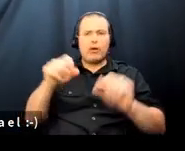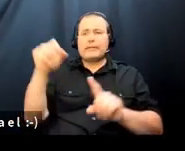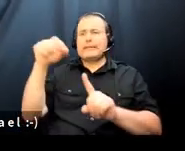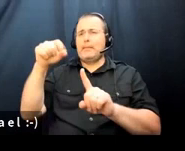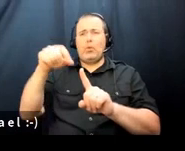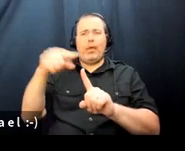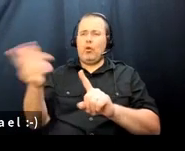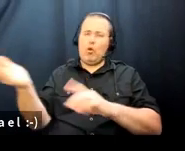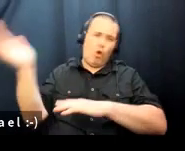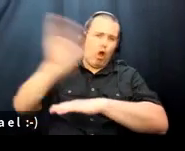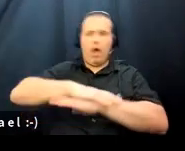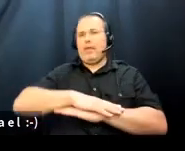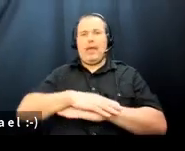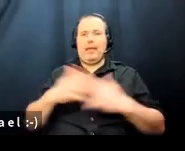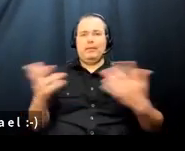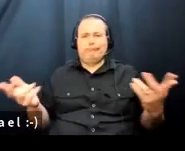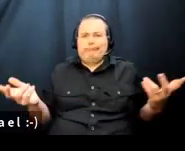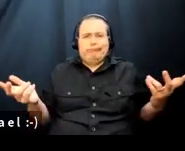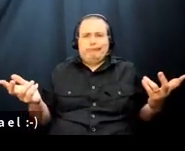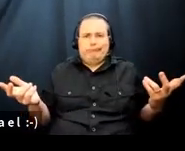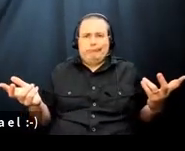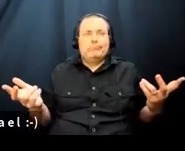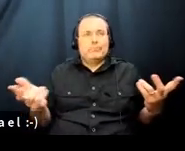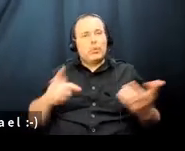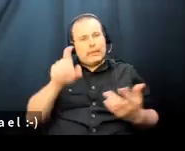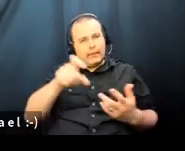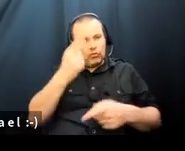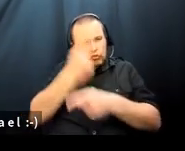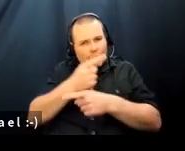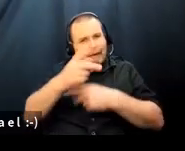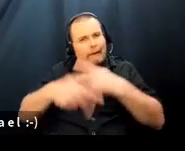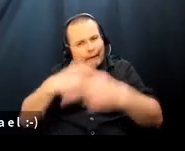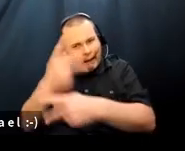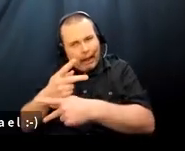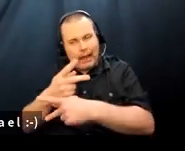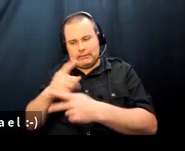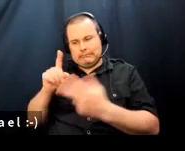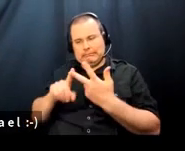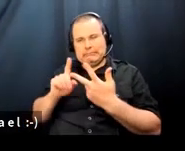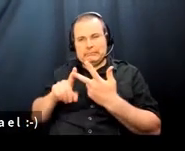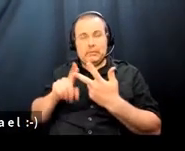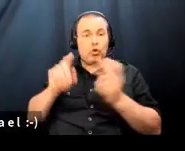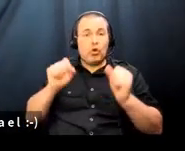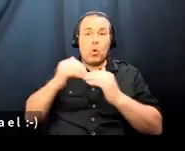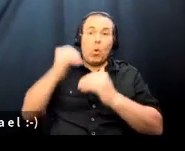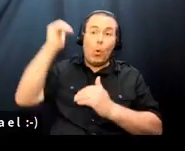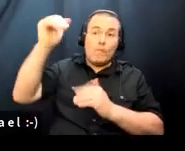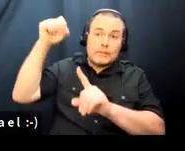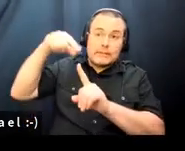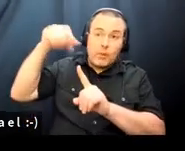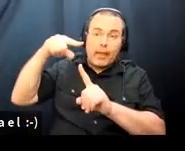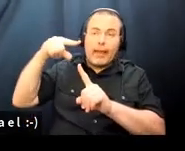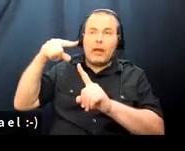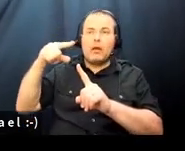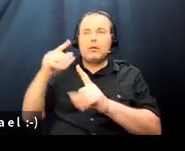day long. And the right kind of stimulation. Well, I can overstimulate you, I can understimulate